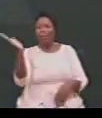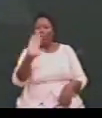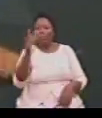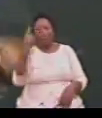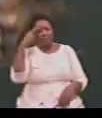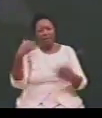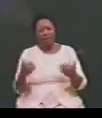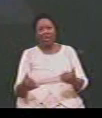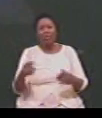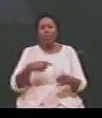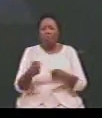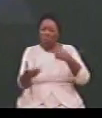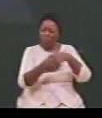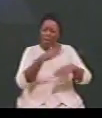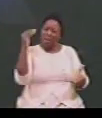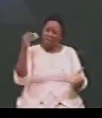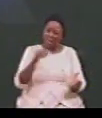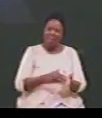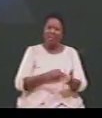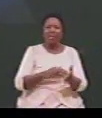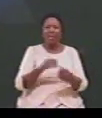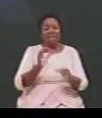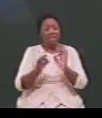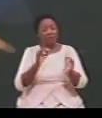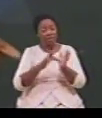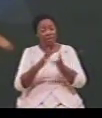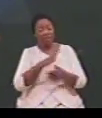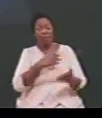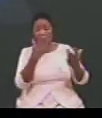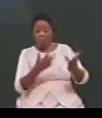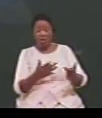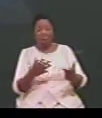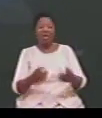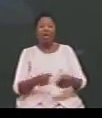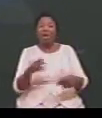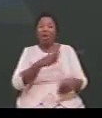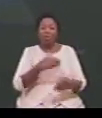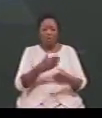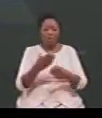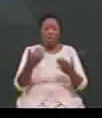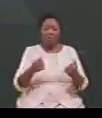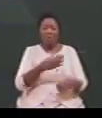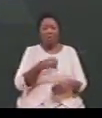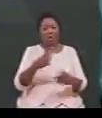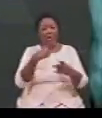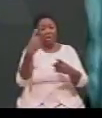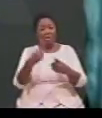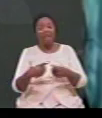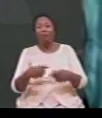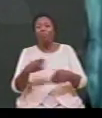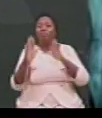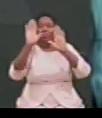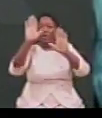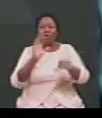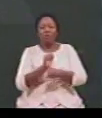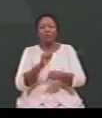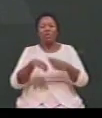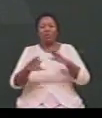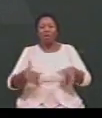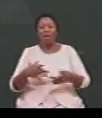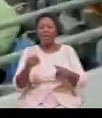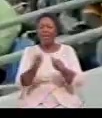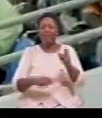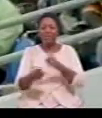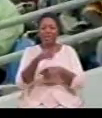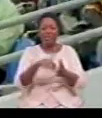now. We'll come back again if Jesus tarries between now and then. Miracles in your life